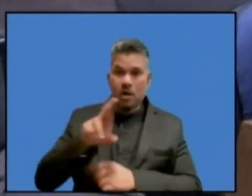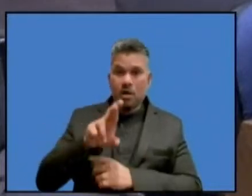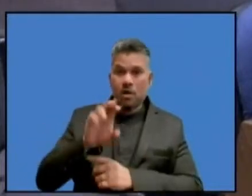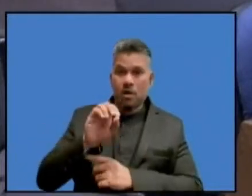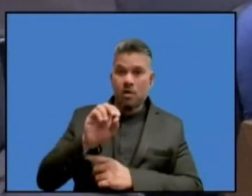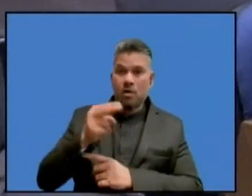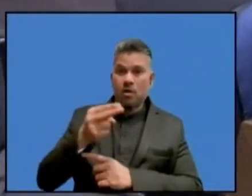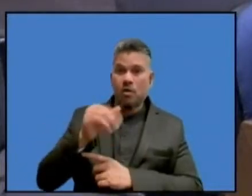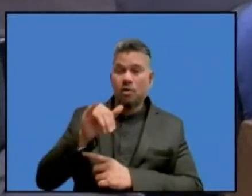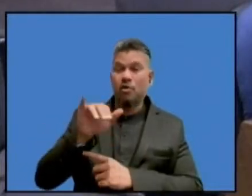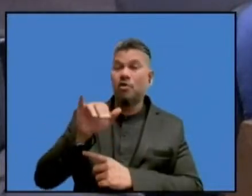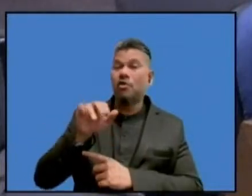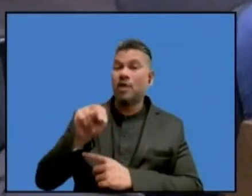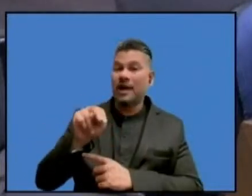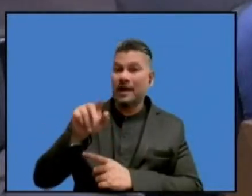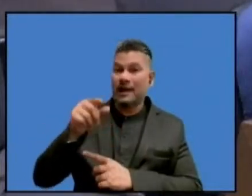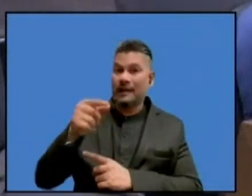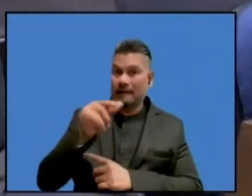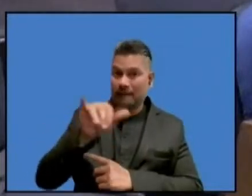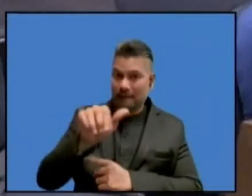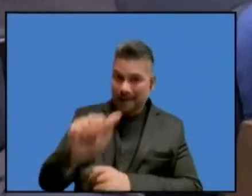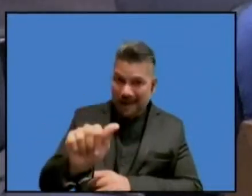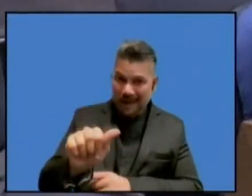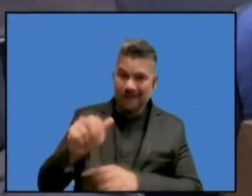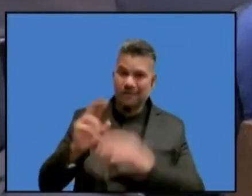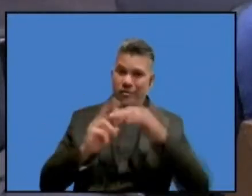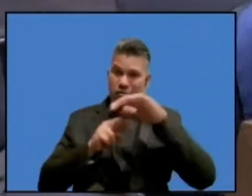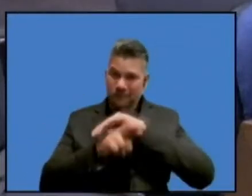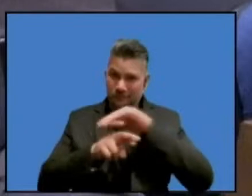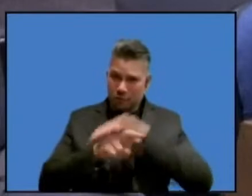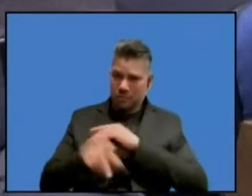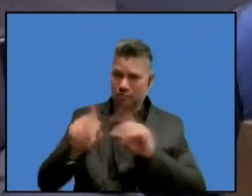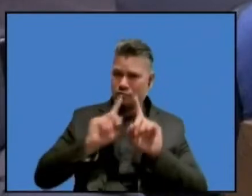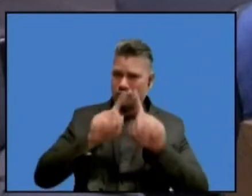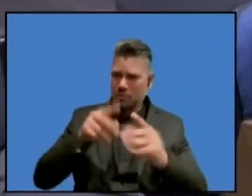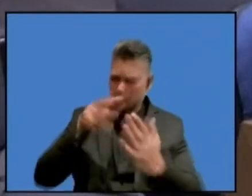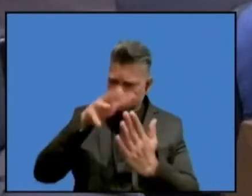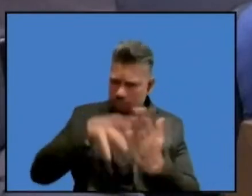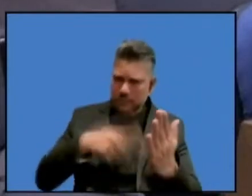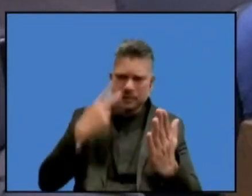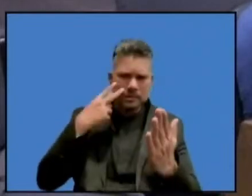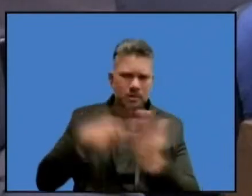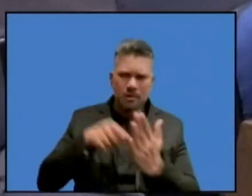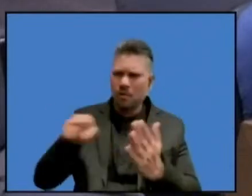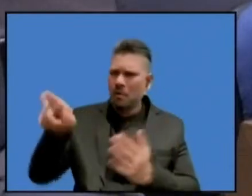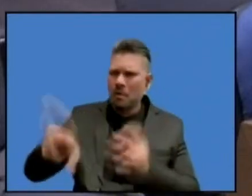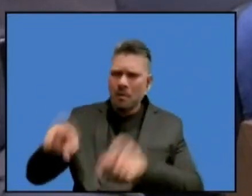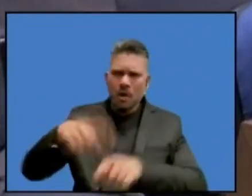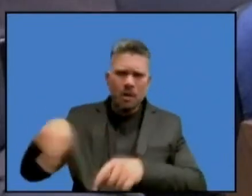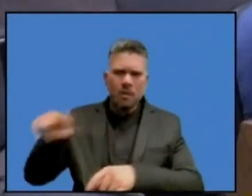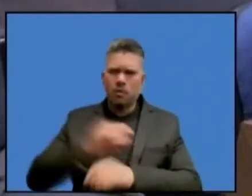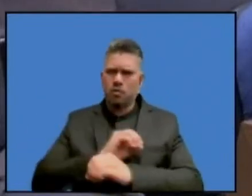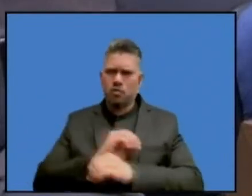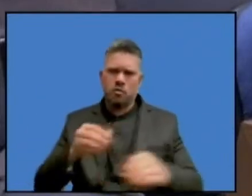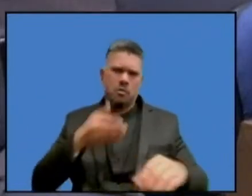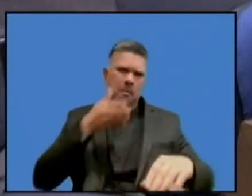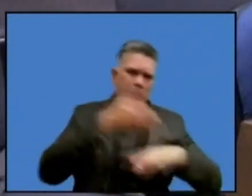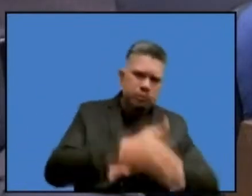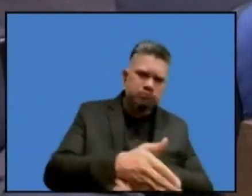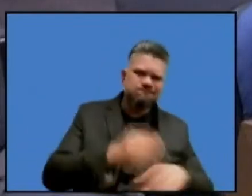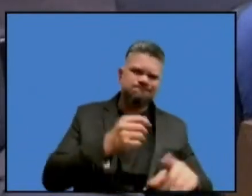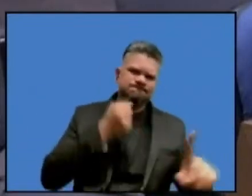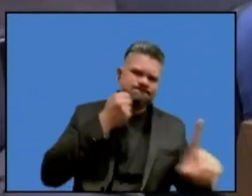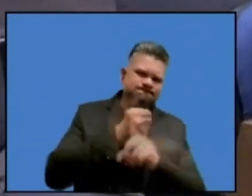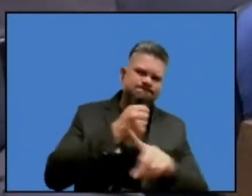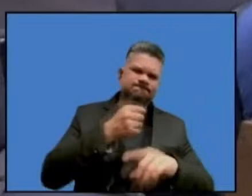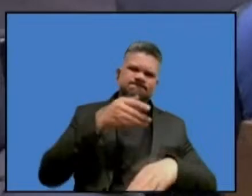are neither a burden to public resources nor passive recipients of aid. Rather, they are developing the professional and language skills